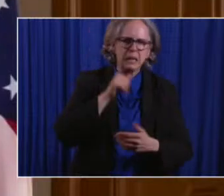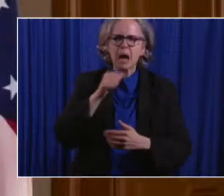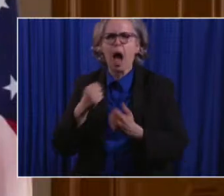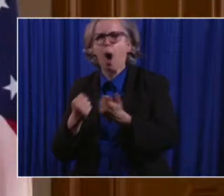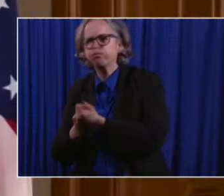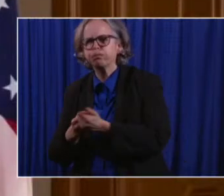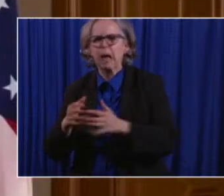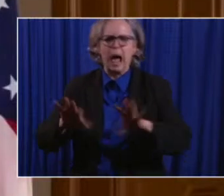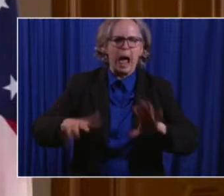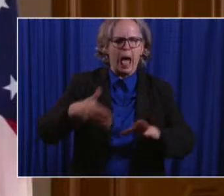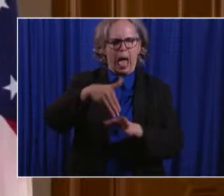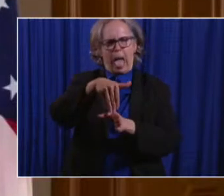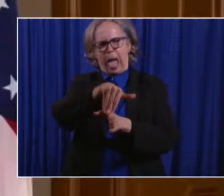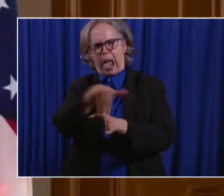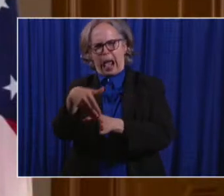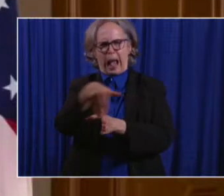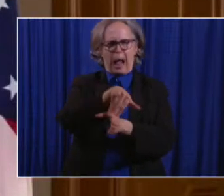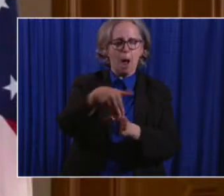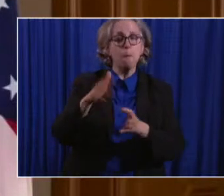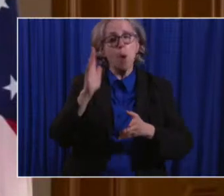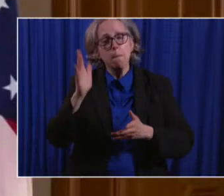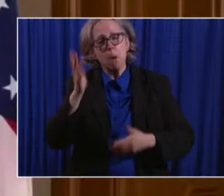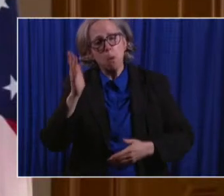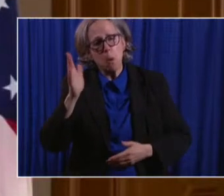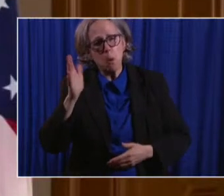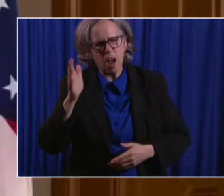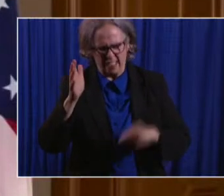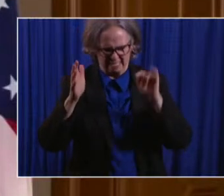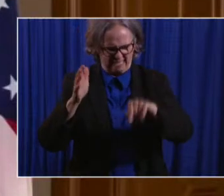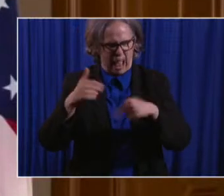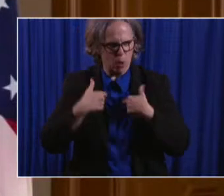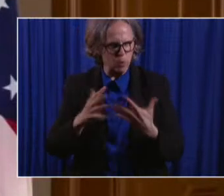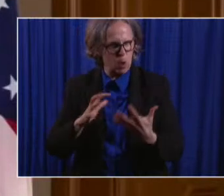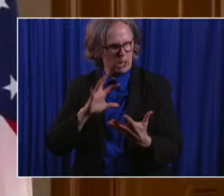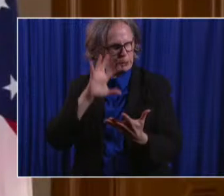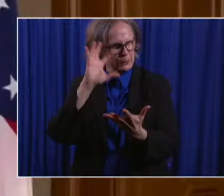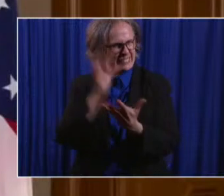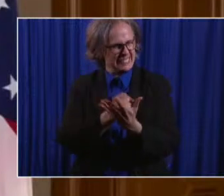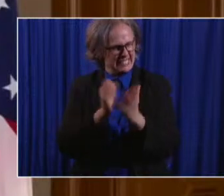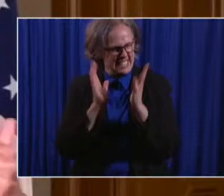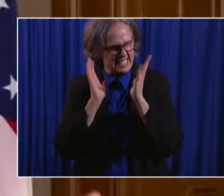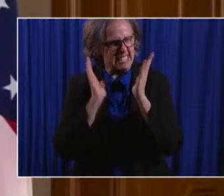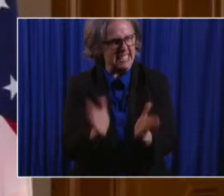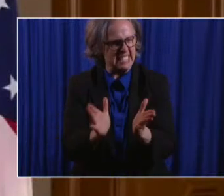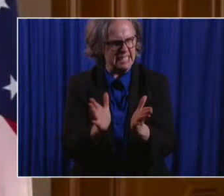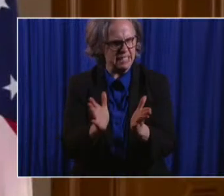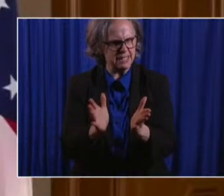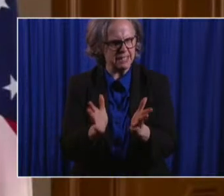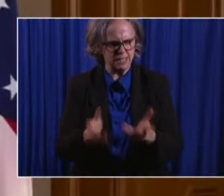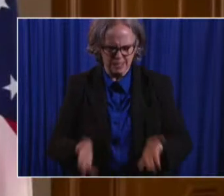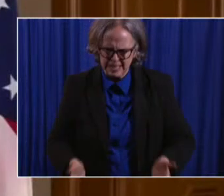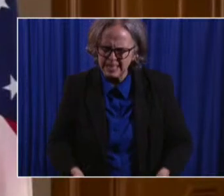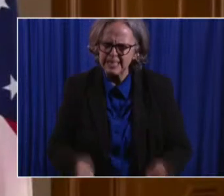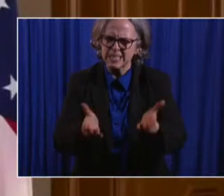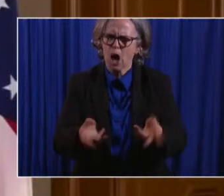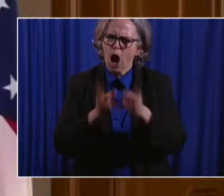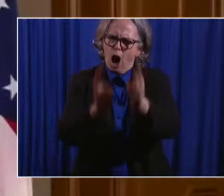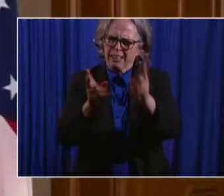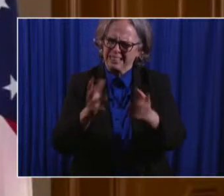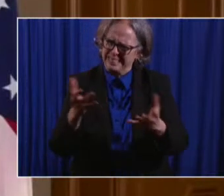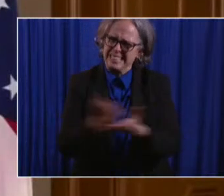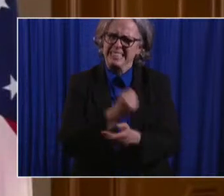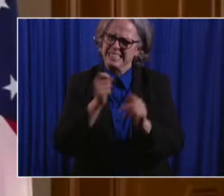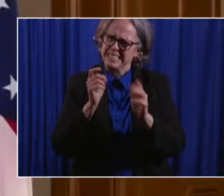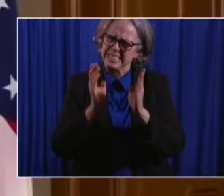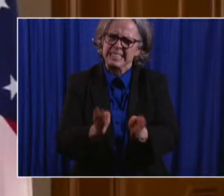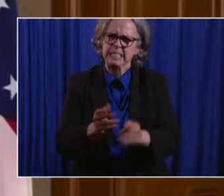But just we're in no real great urgency to do that. And by moving them up and by not only